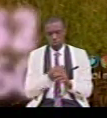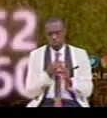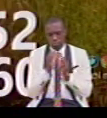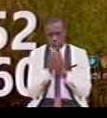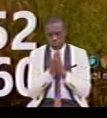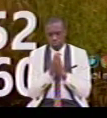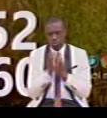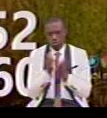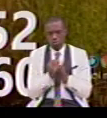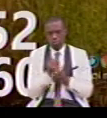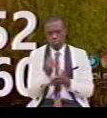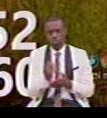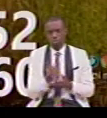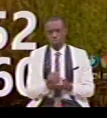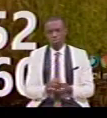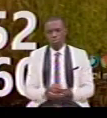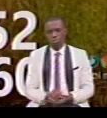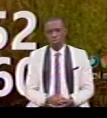pray